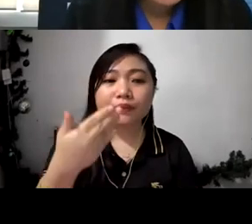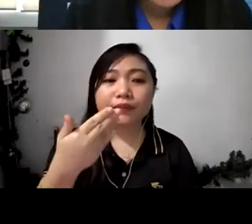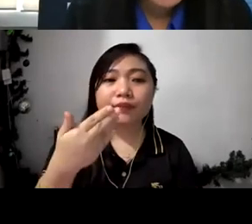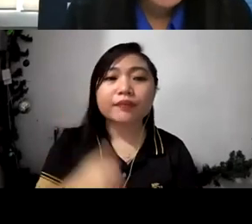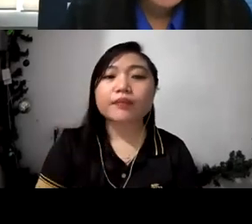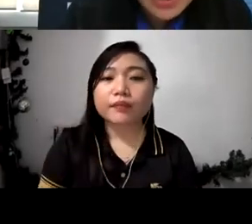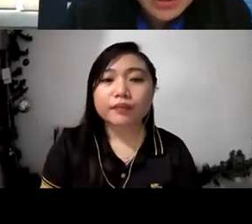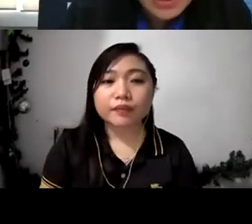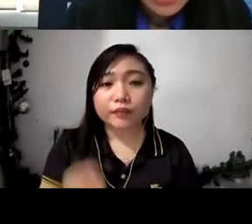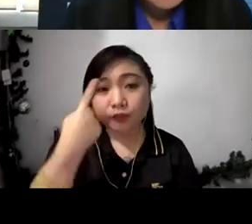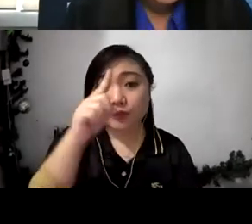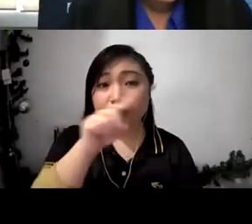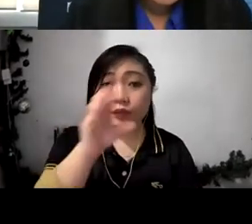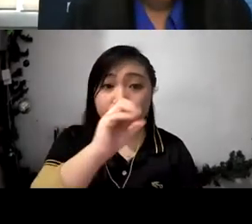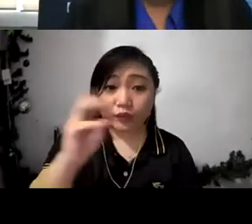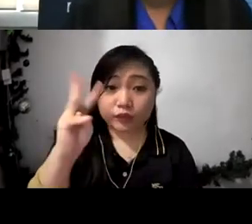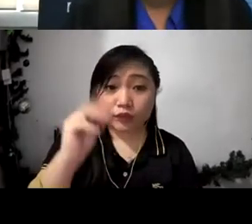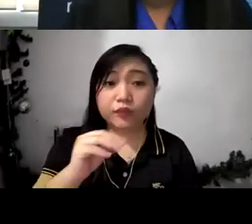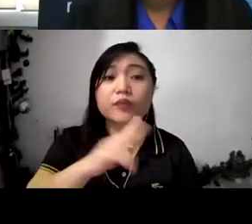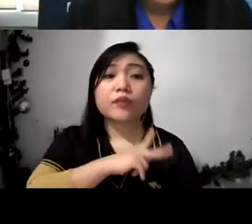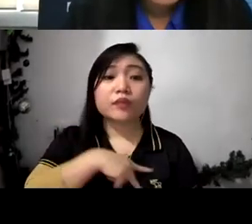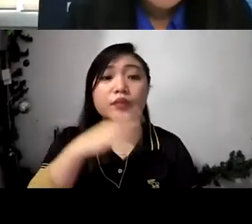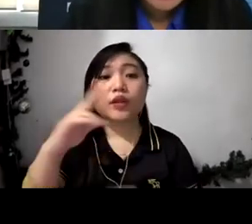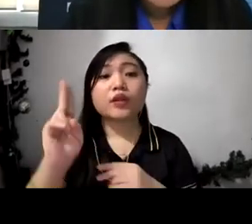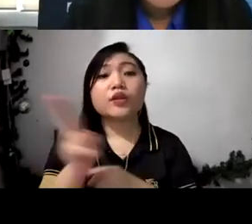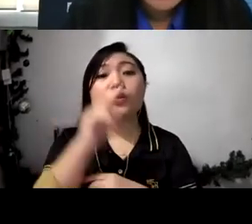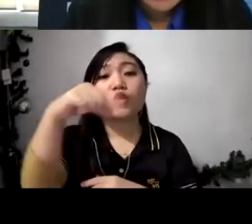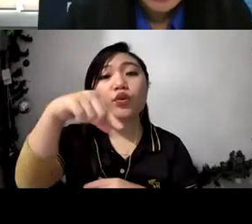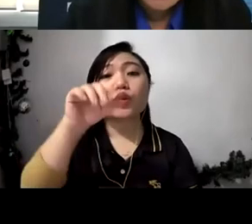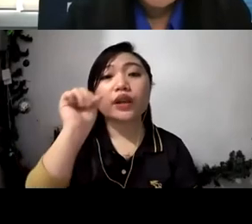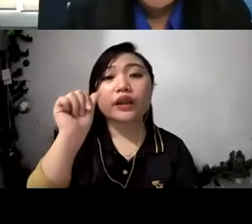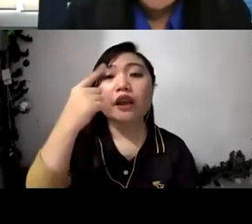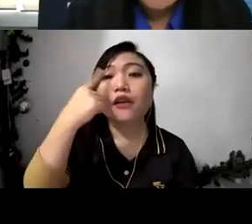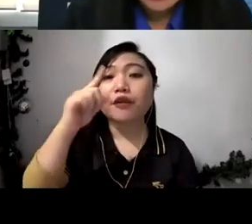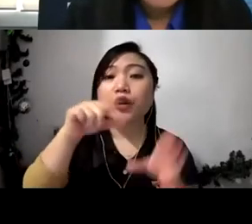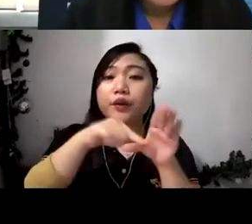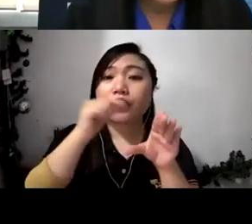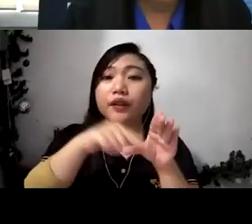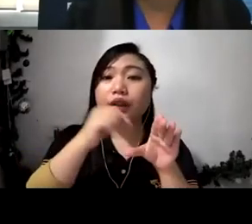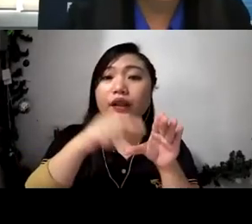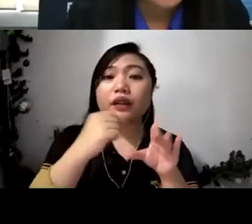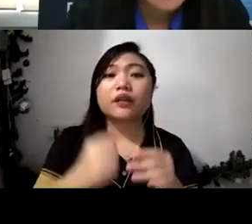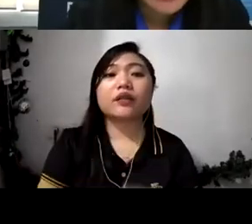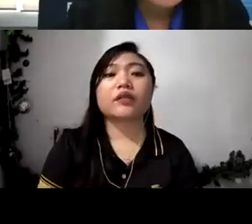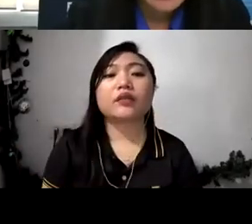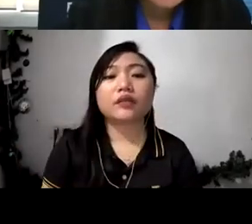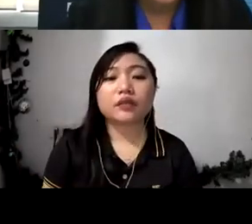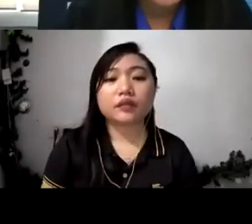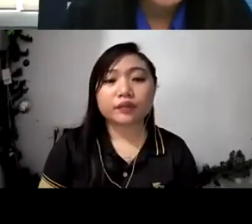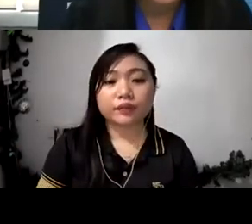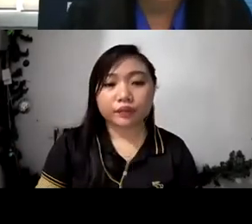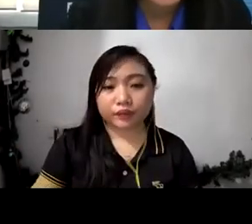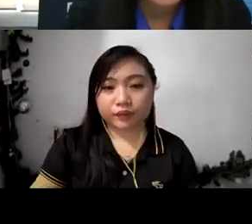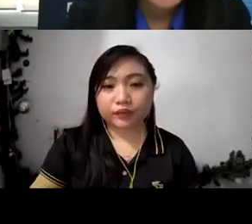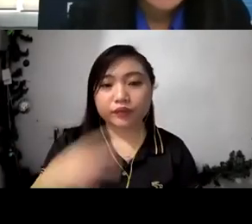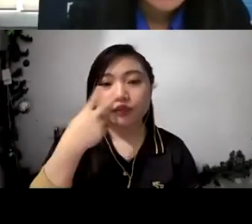Zoom participants, please use the Q&A feature for questions. This can be found at the lower right corner